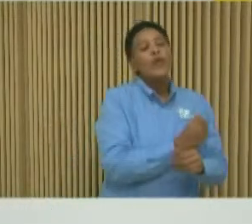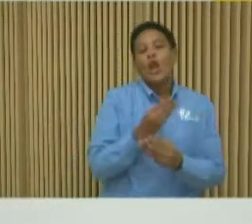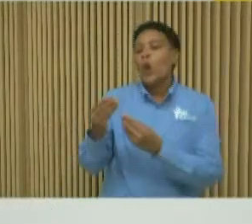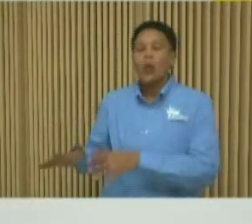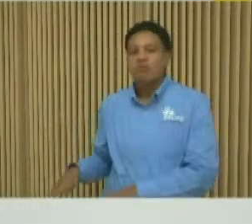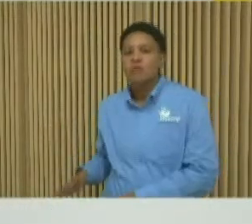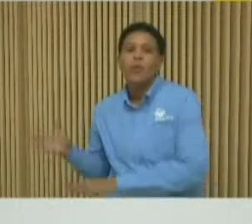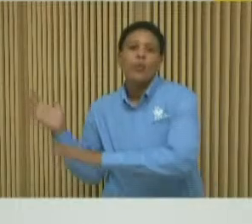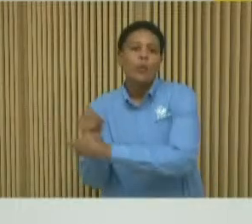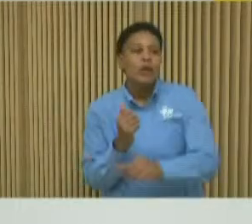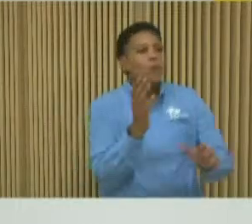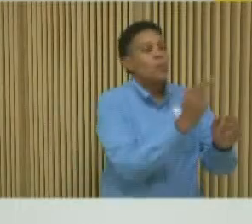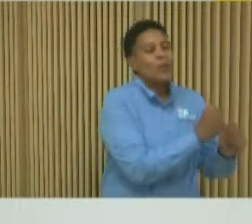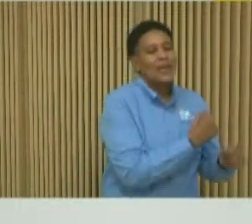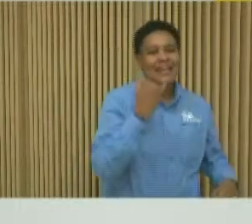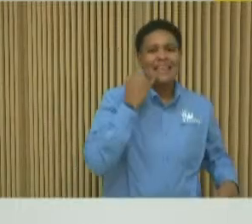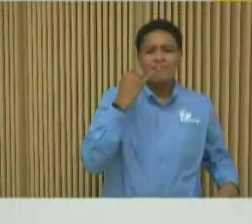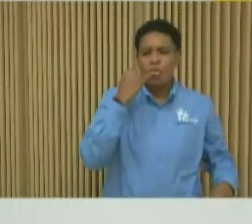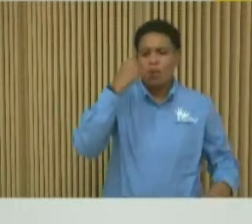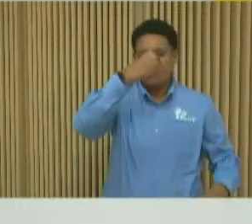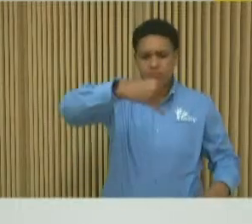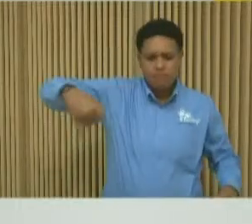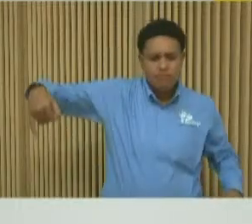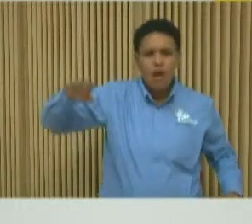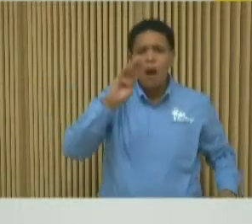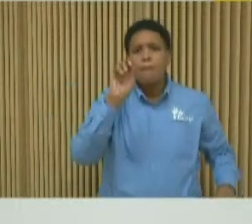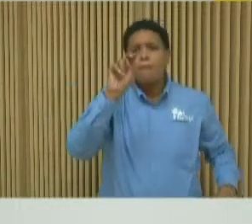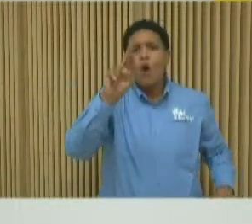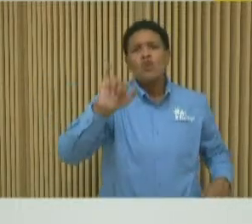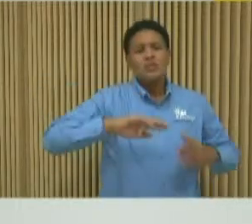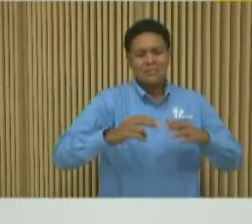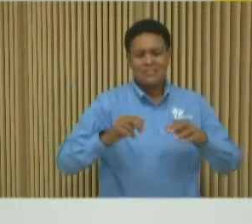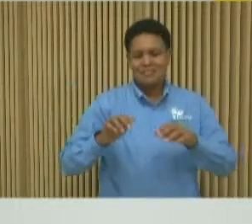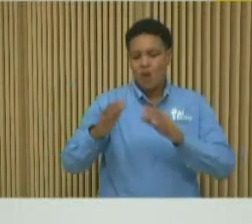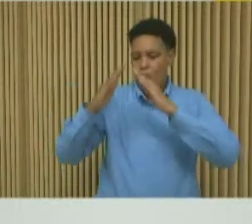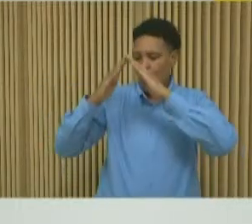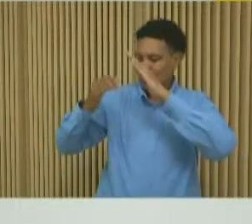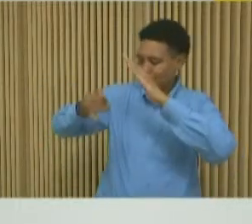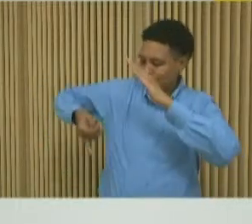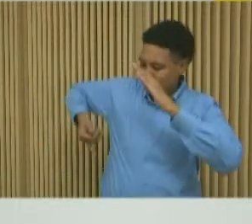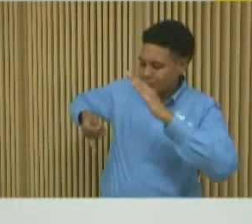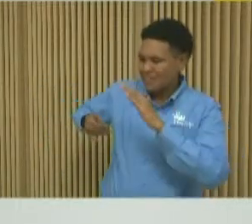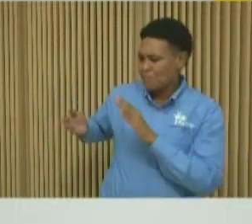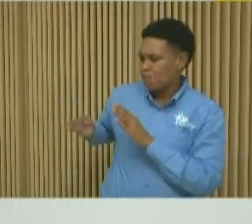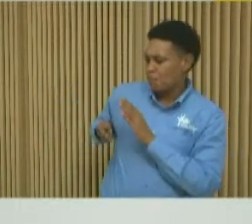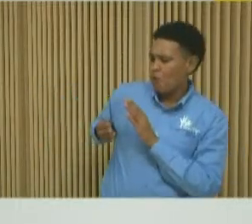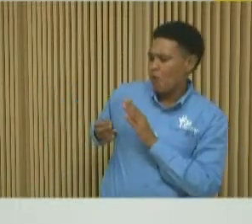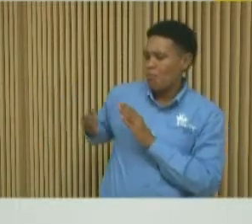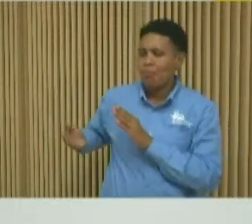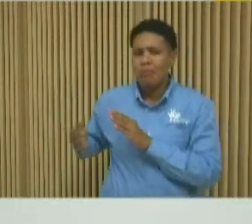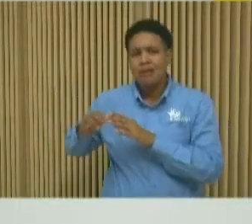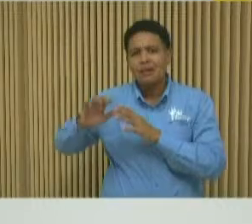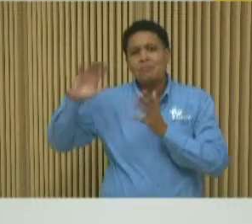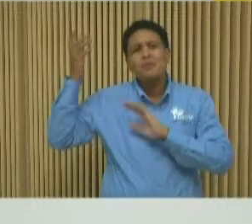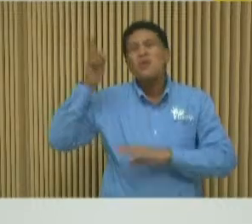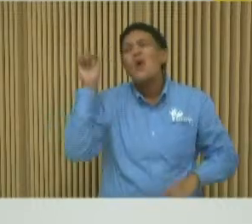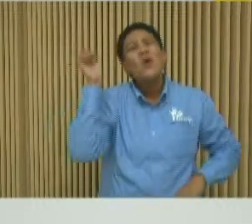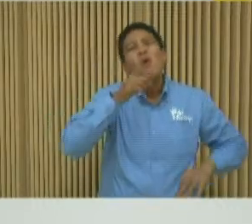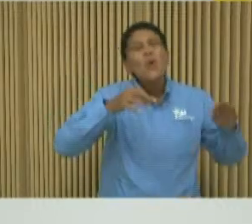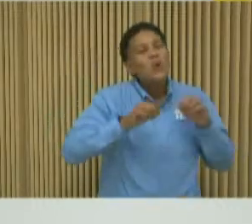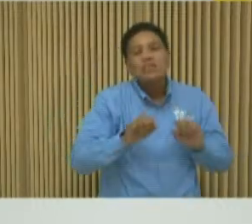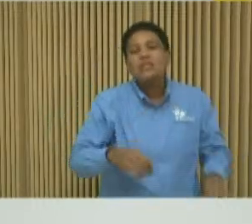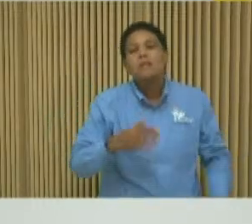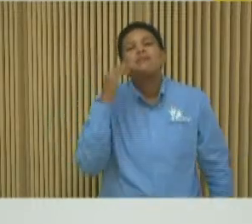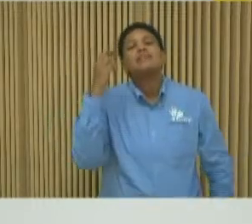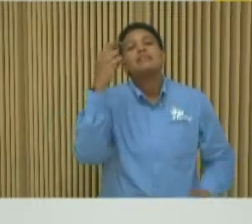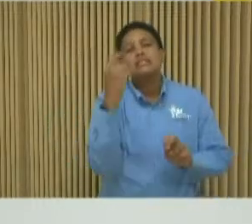boundary dispute, you wouldn't want to take that to the court system. You would want to sit and talk about it and come to a viable solution